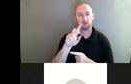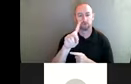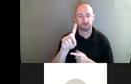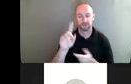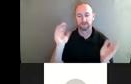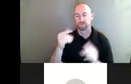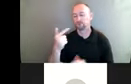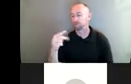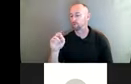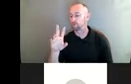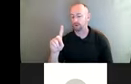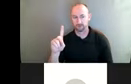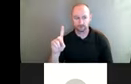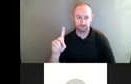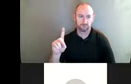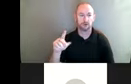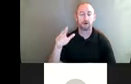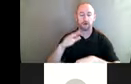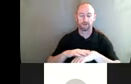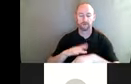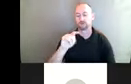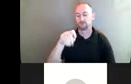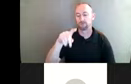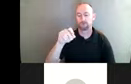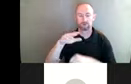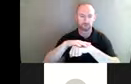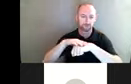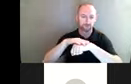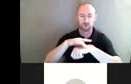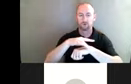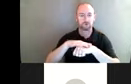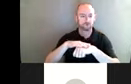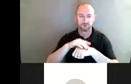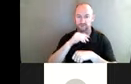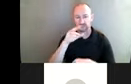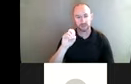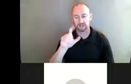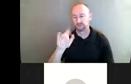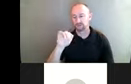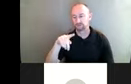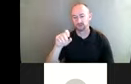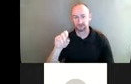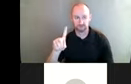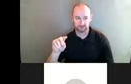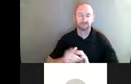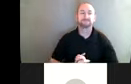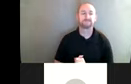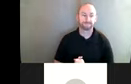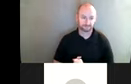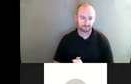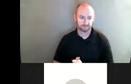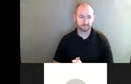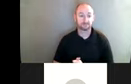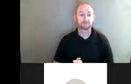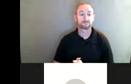ground difference at the topographic surface, okay? The Earth's surface, not down on that ellipsoid, okay? We've done a